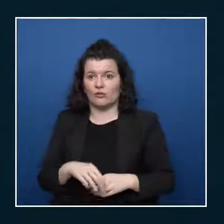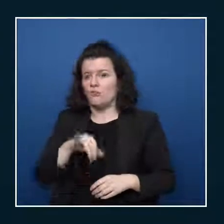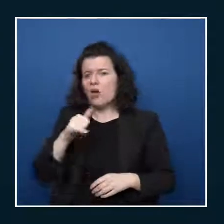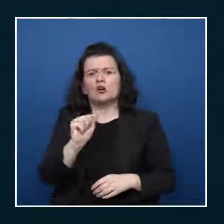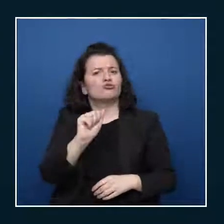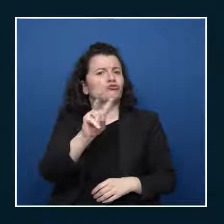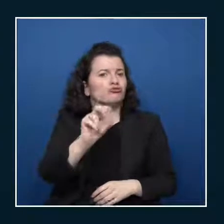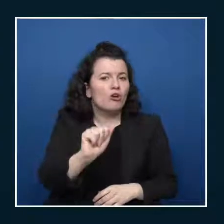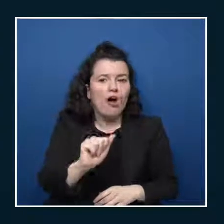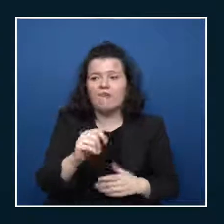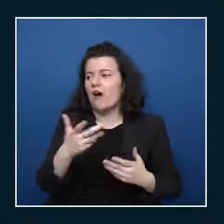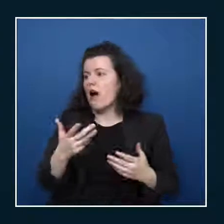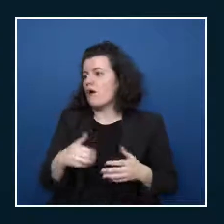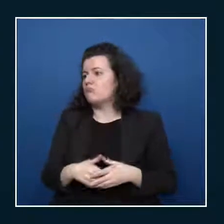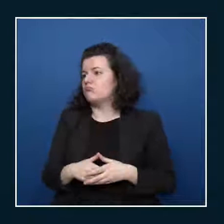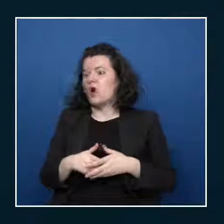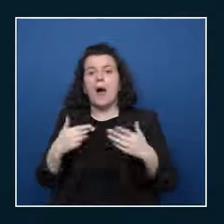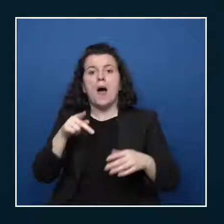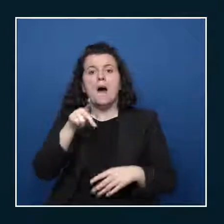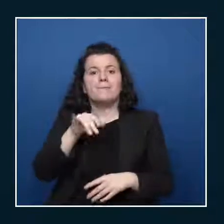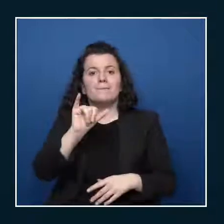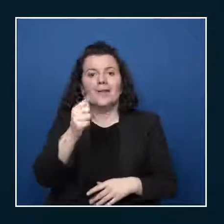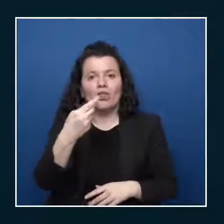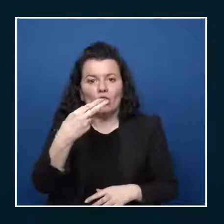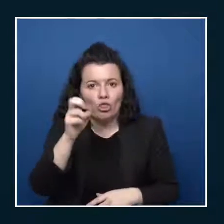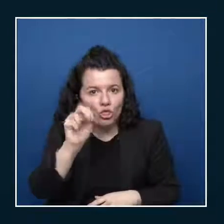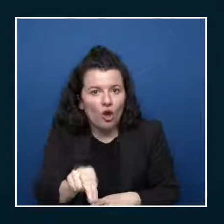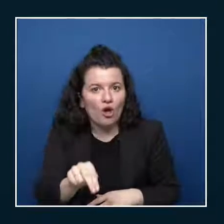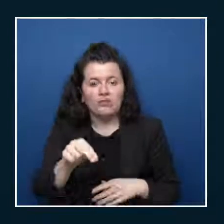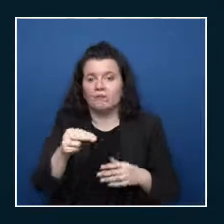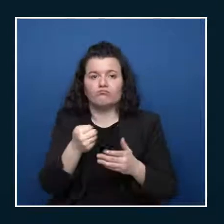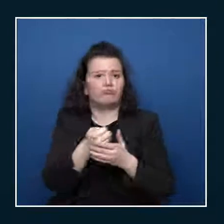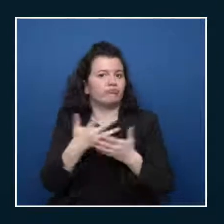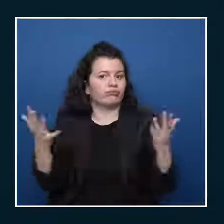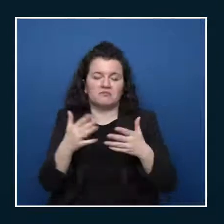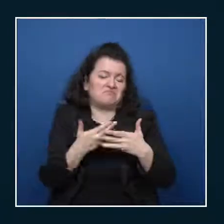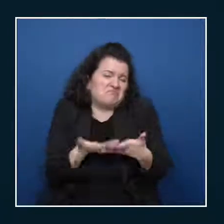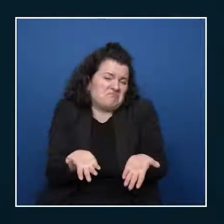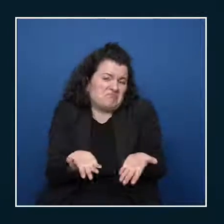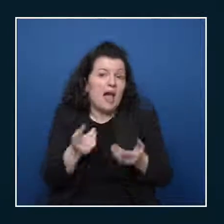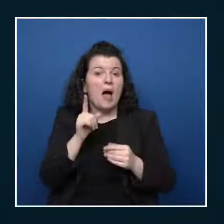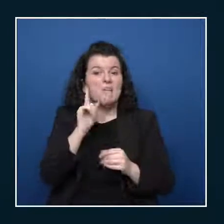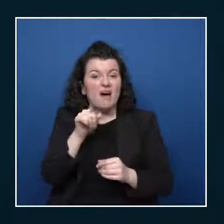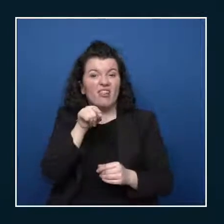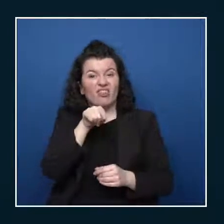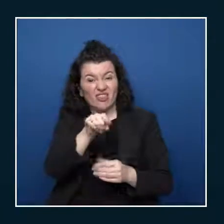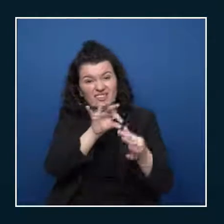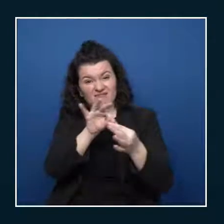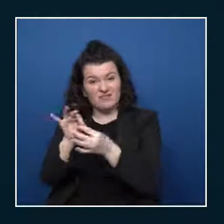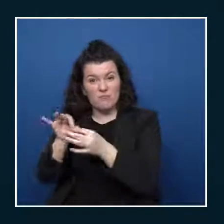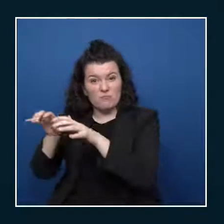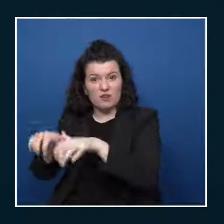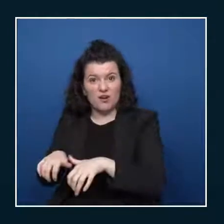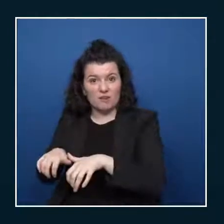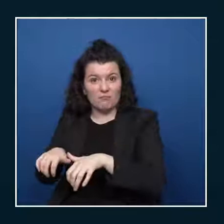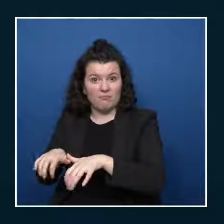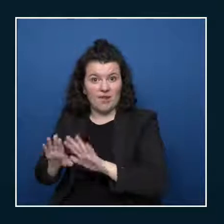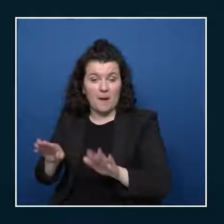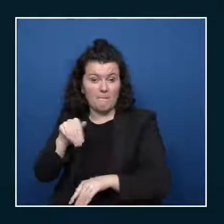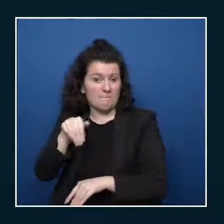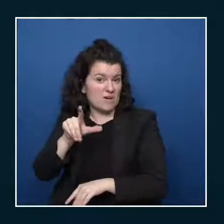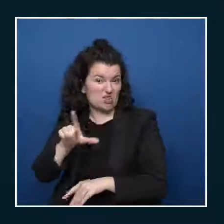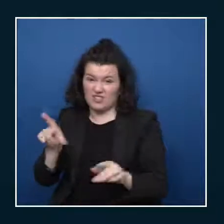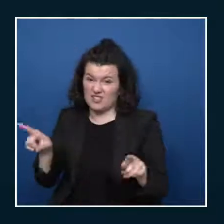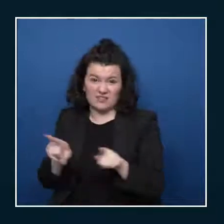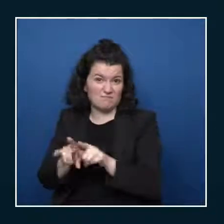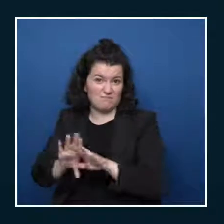Java person, or a bunch of Python files if you're a Python person. The reality is that machine learning is no different than programming. The